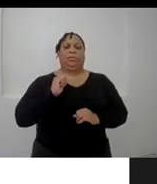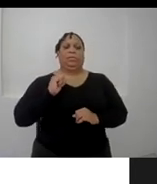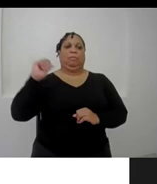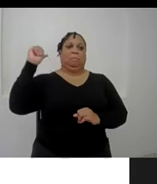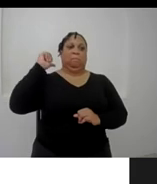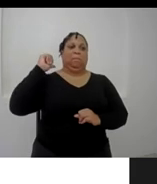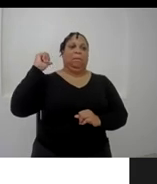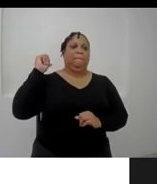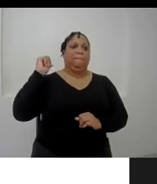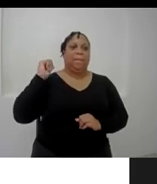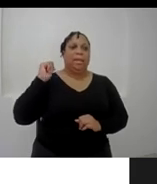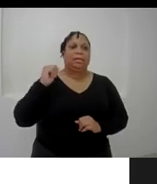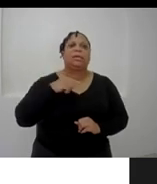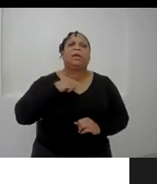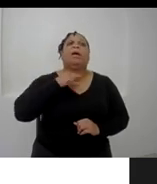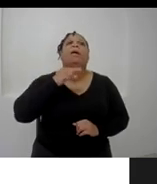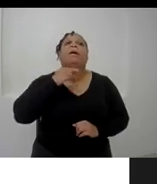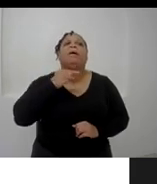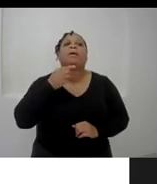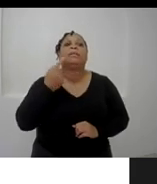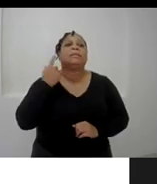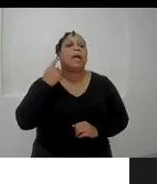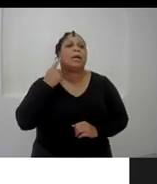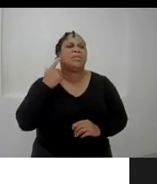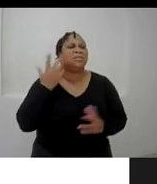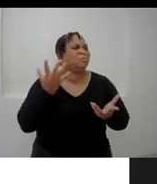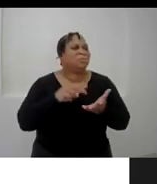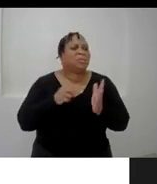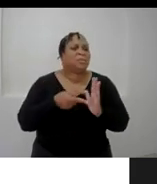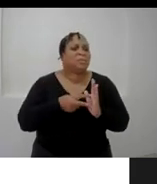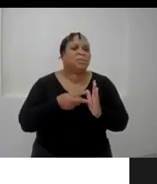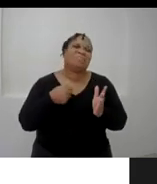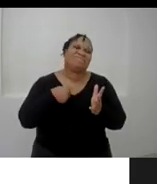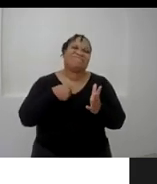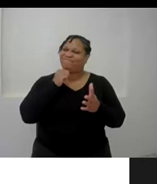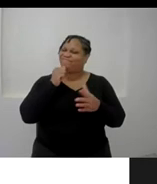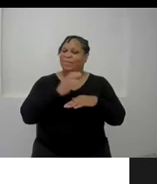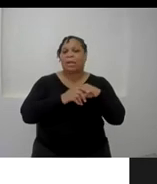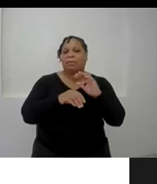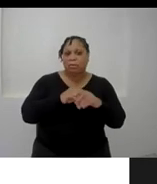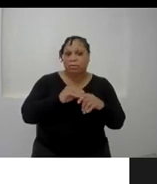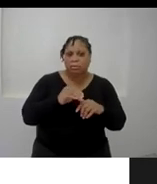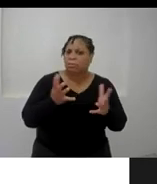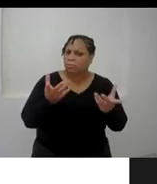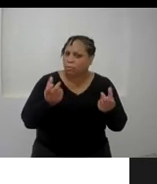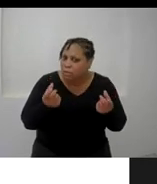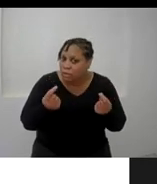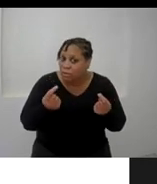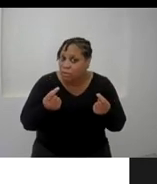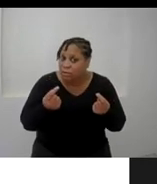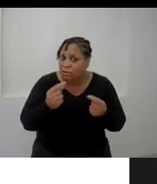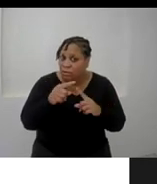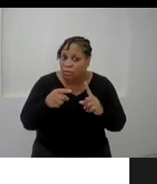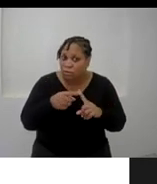sounds. What does that mean? Perhaps that I'm uncomfortable. And what do we want you to do when